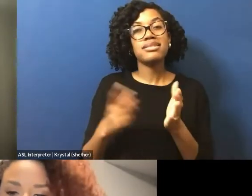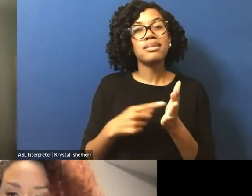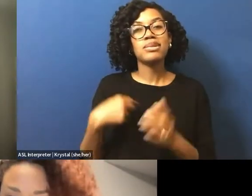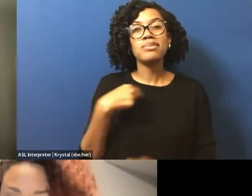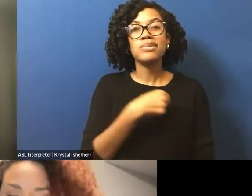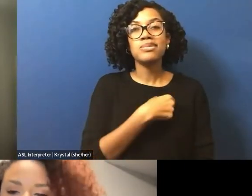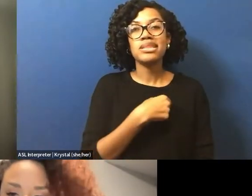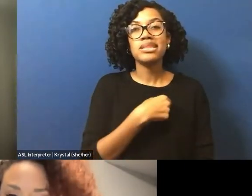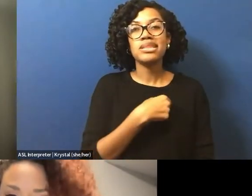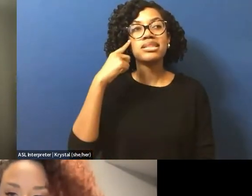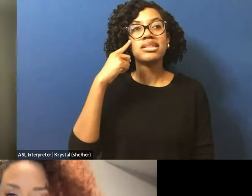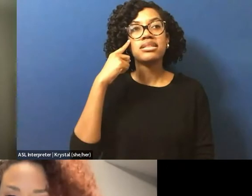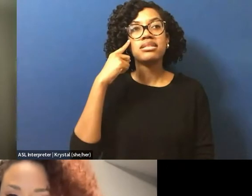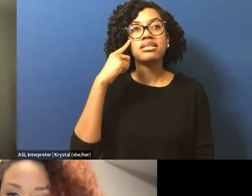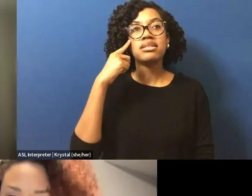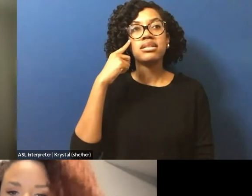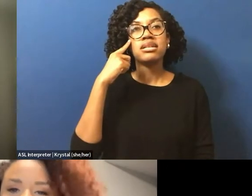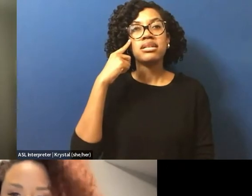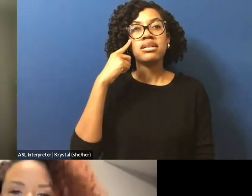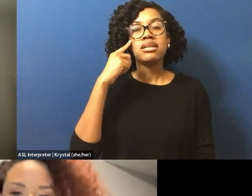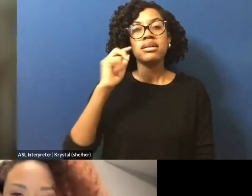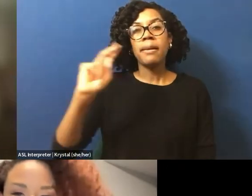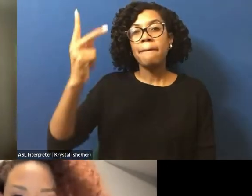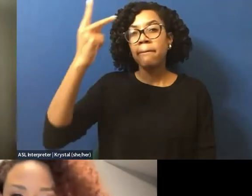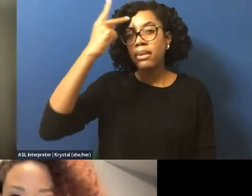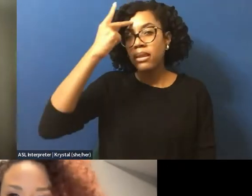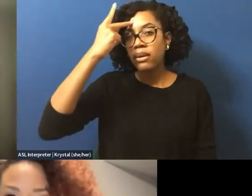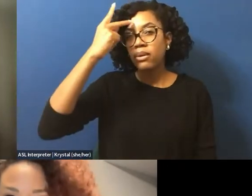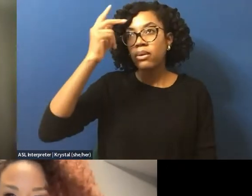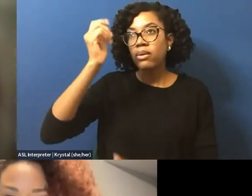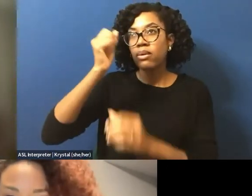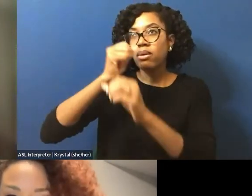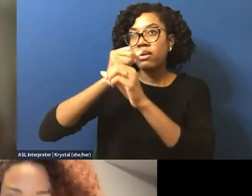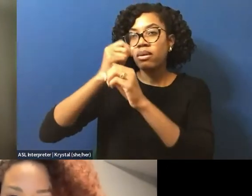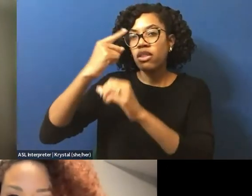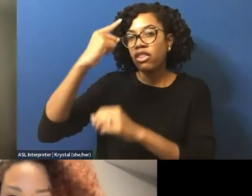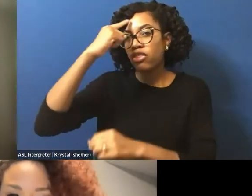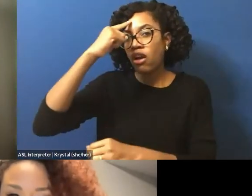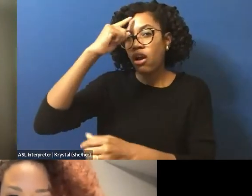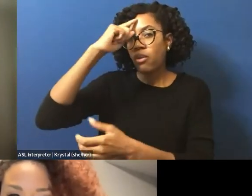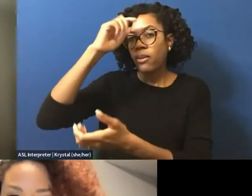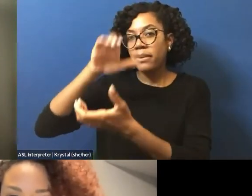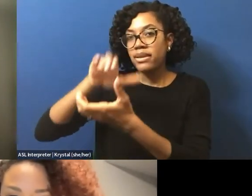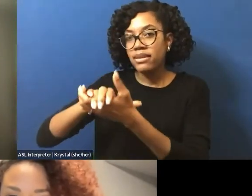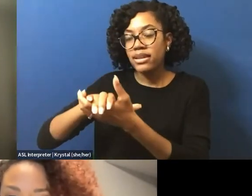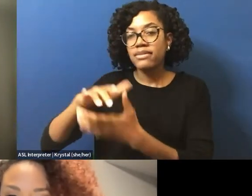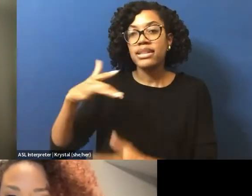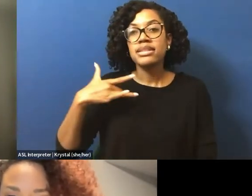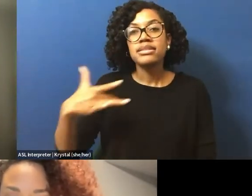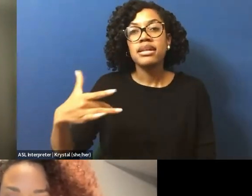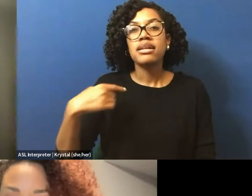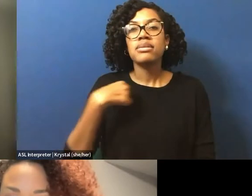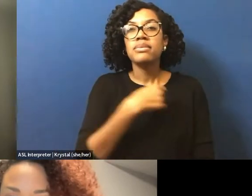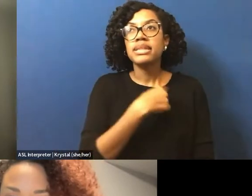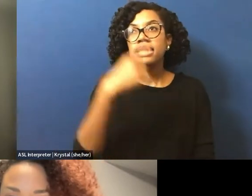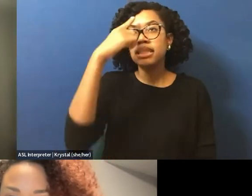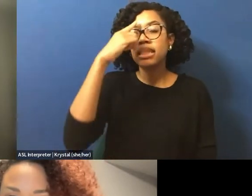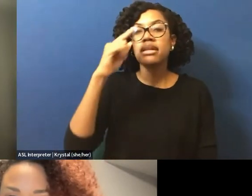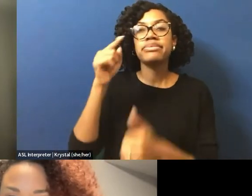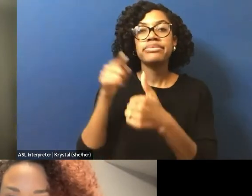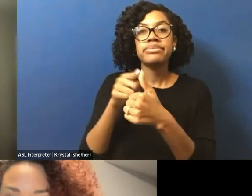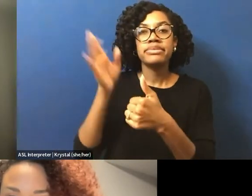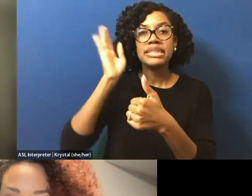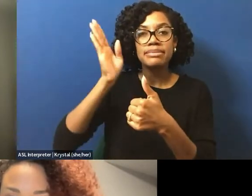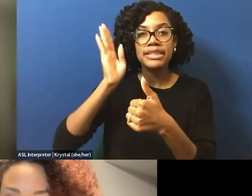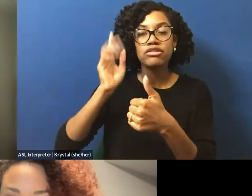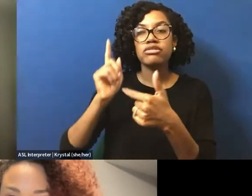most often when we think of political thought, like a speech, a treatise, right, a law, we weren't able to do those things. We're